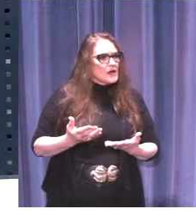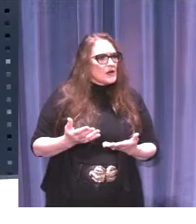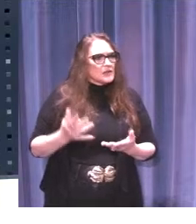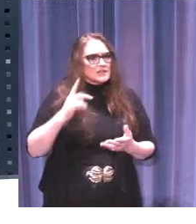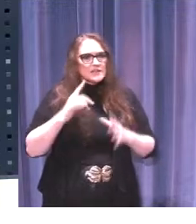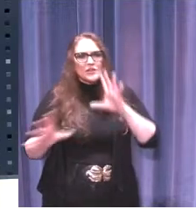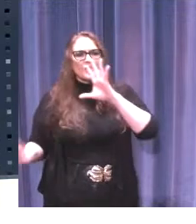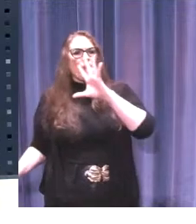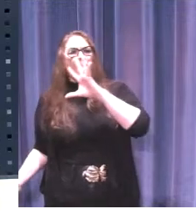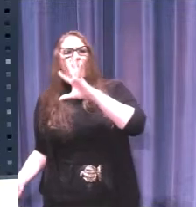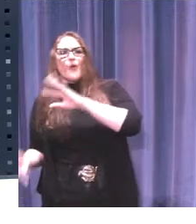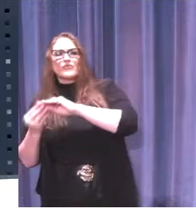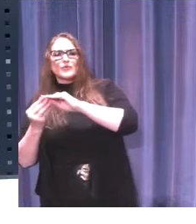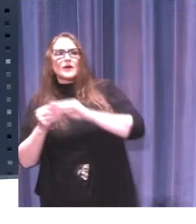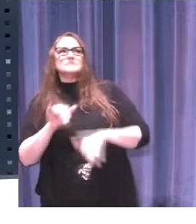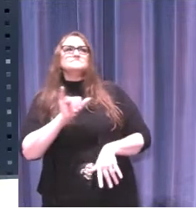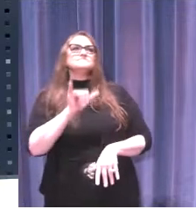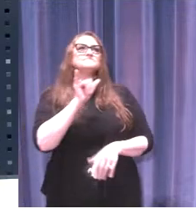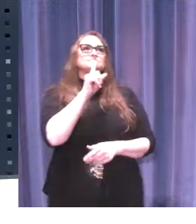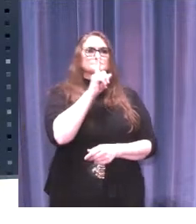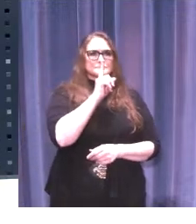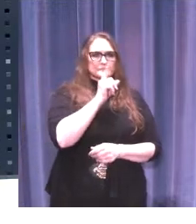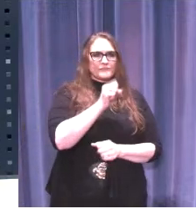overall? Well,